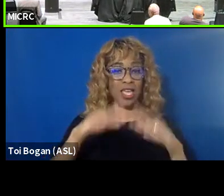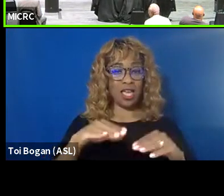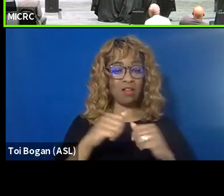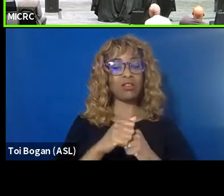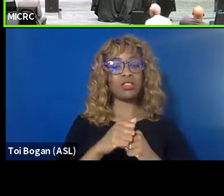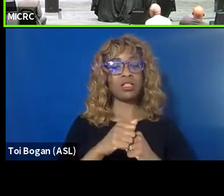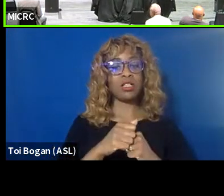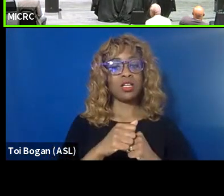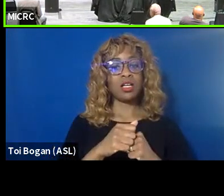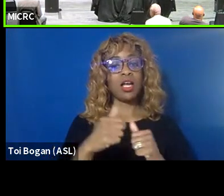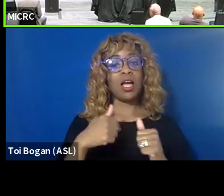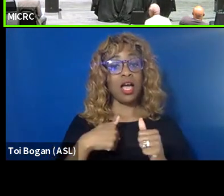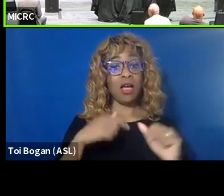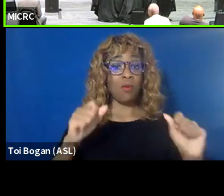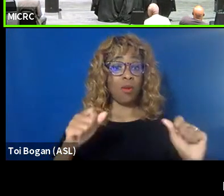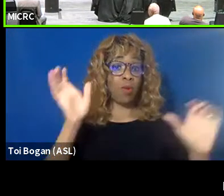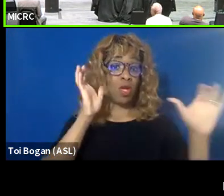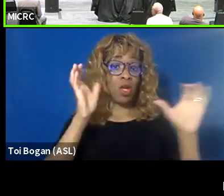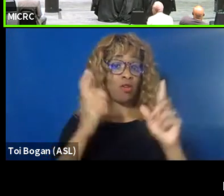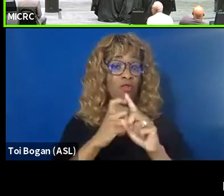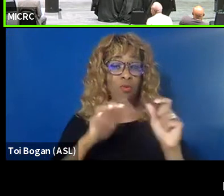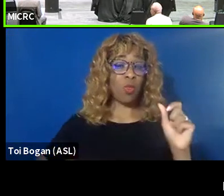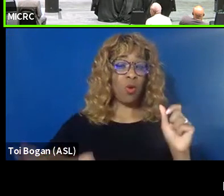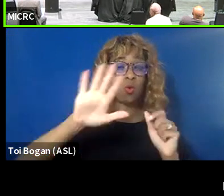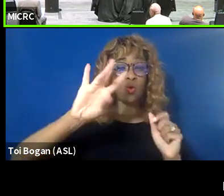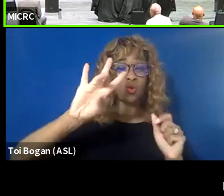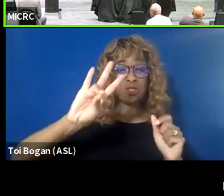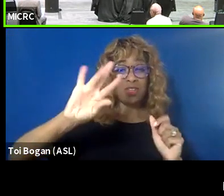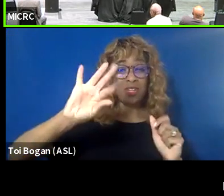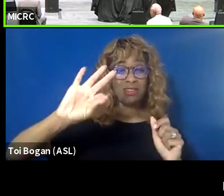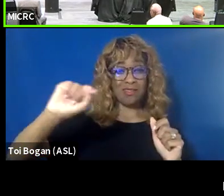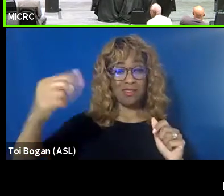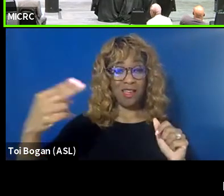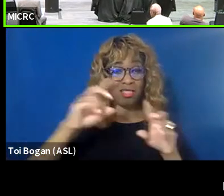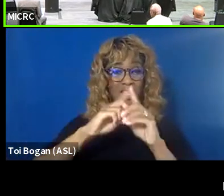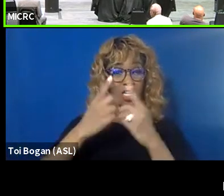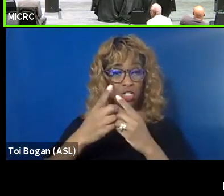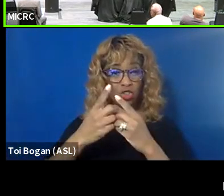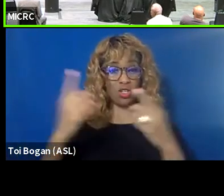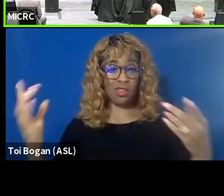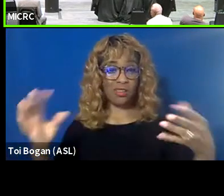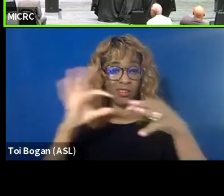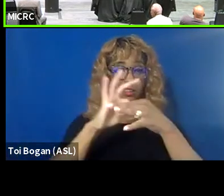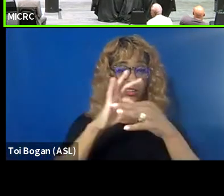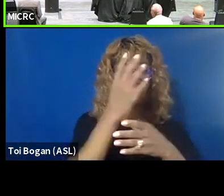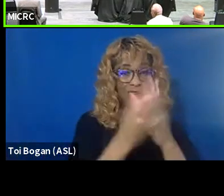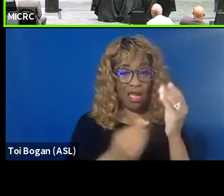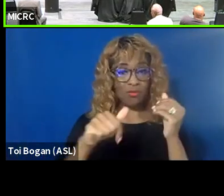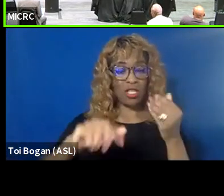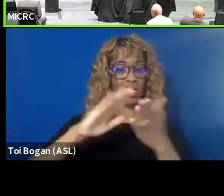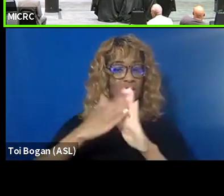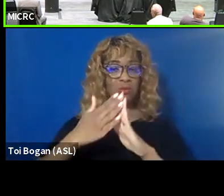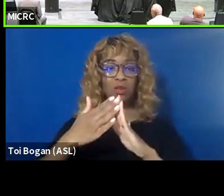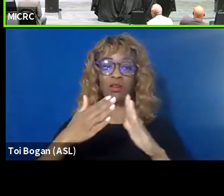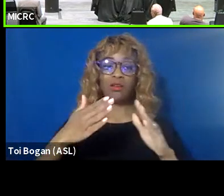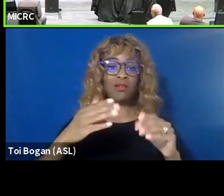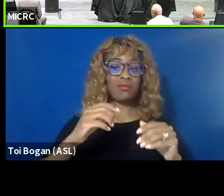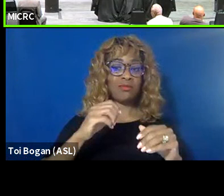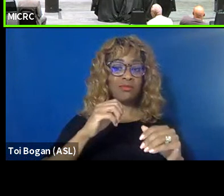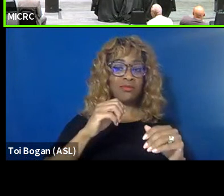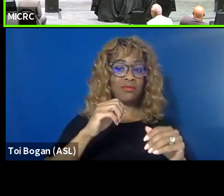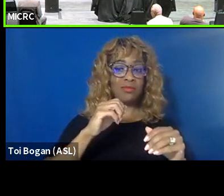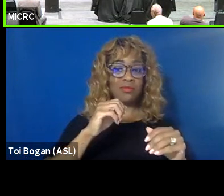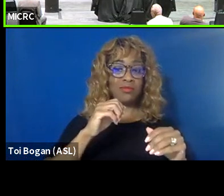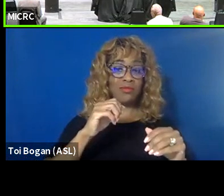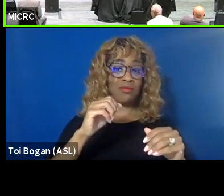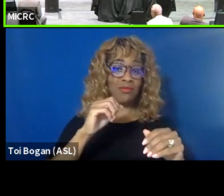from the entire 79th district and was able to bridge divides in this community like we haven't seen candidates from Benton Harbor be able to